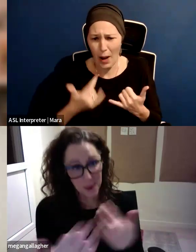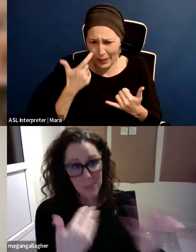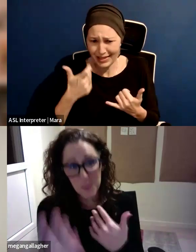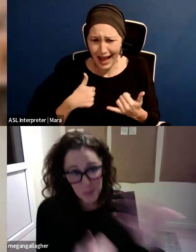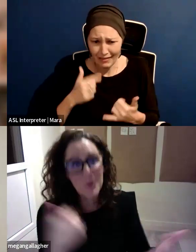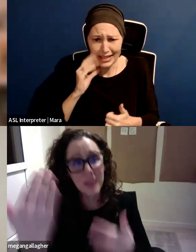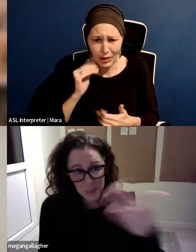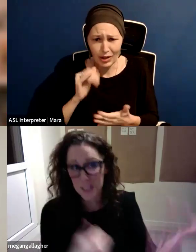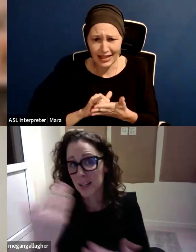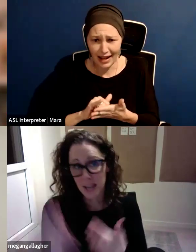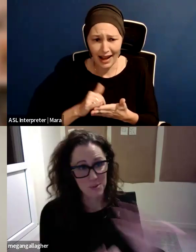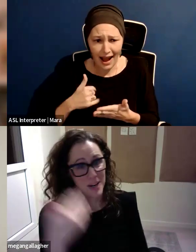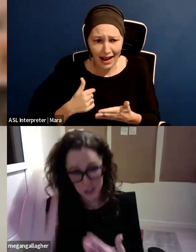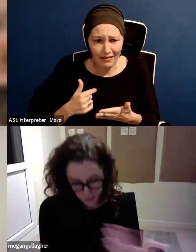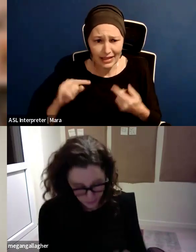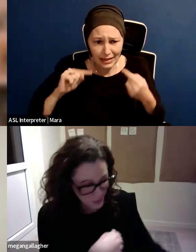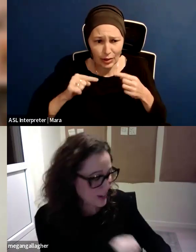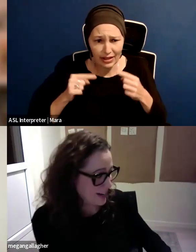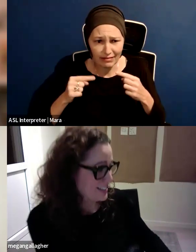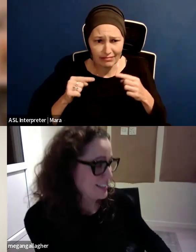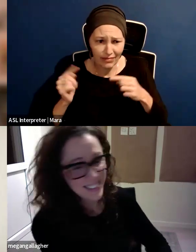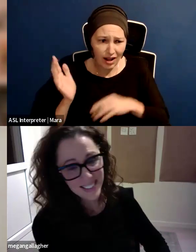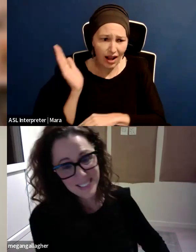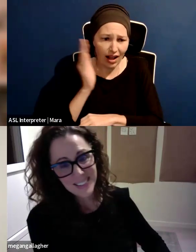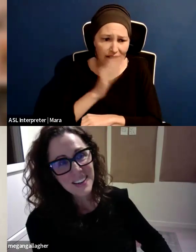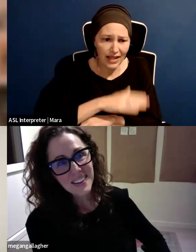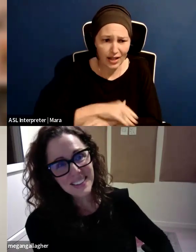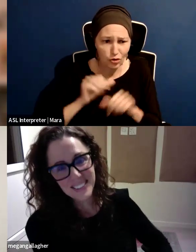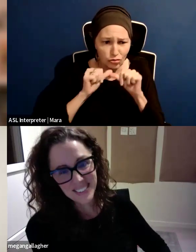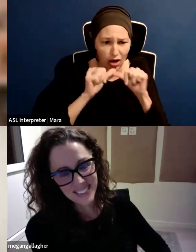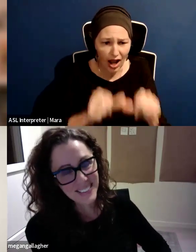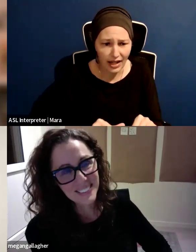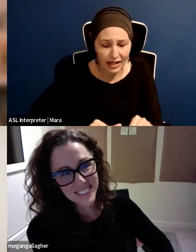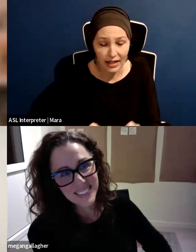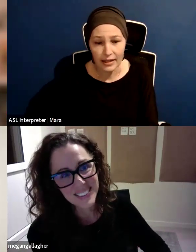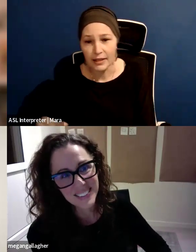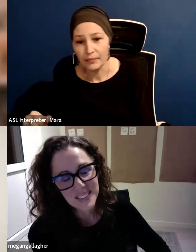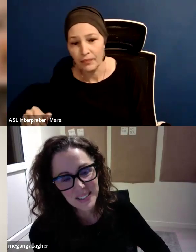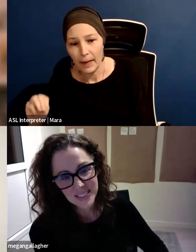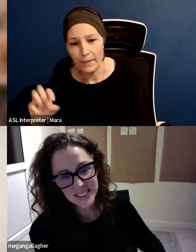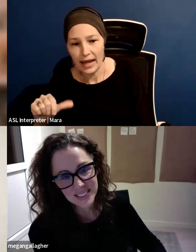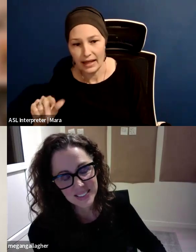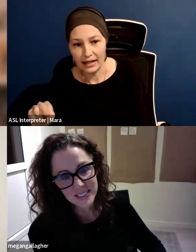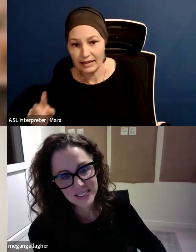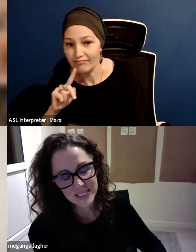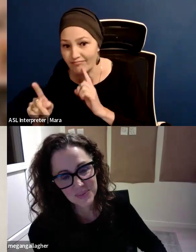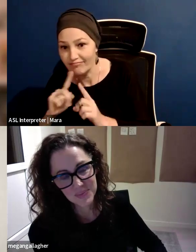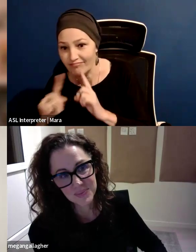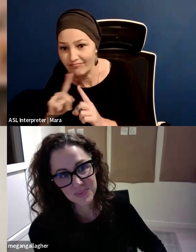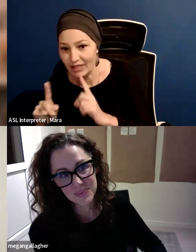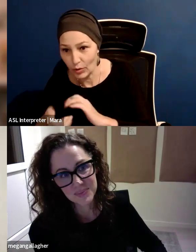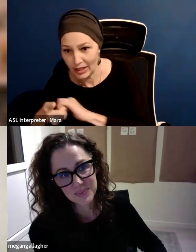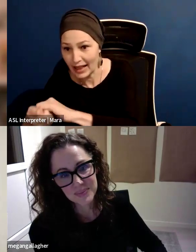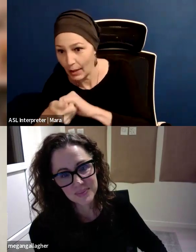dialogue. I mean, yeah. that was a collaboration. So full No, credit. no, no, but I mean, honestly, it was just it